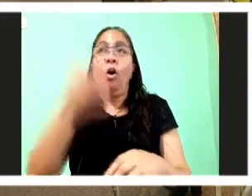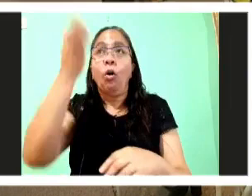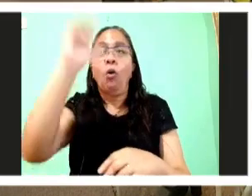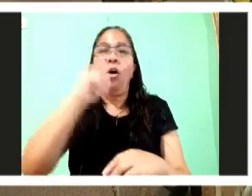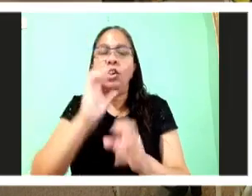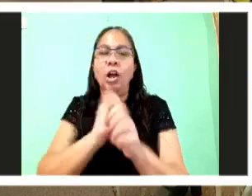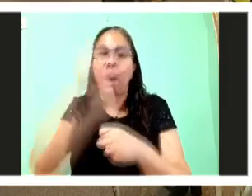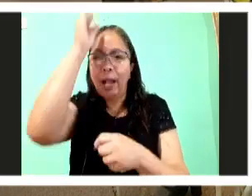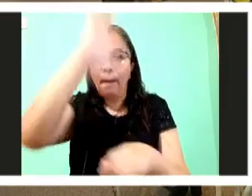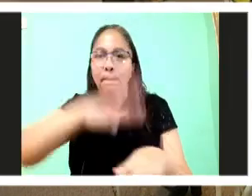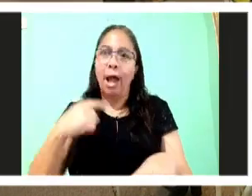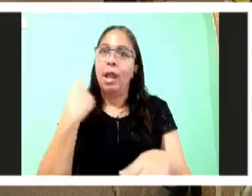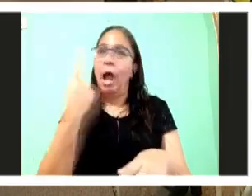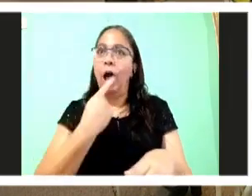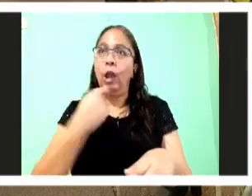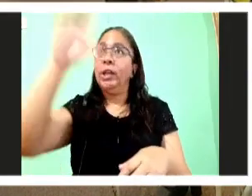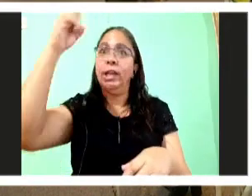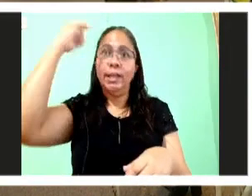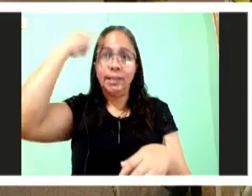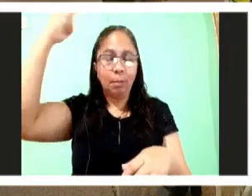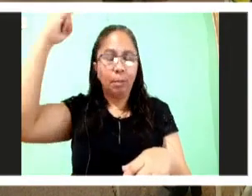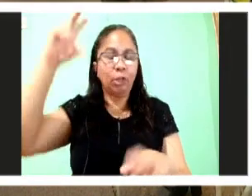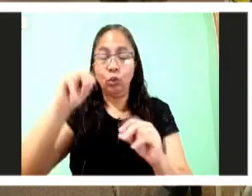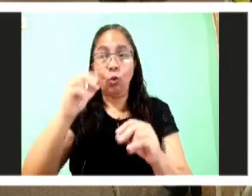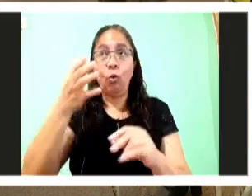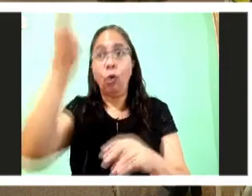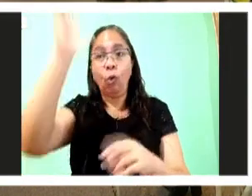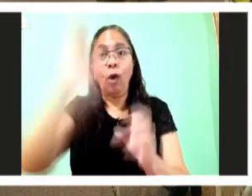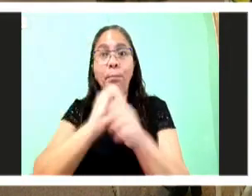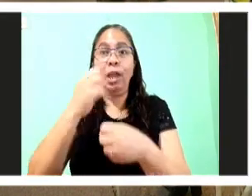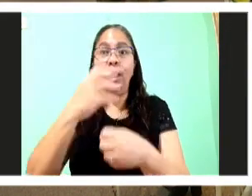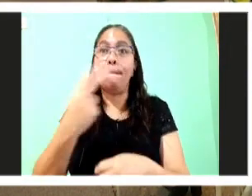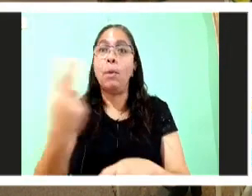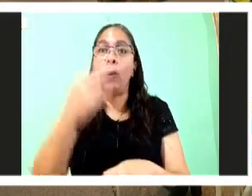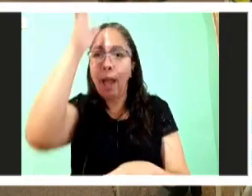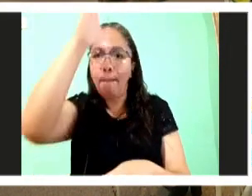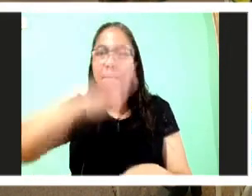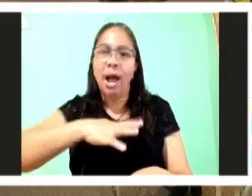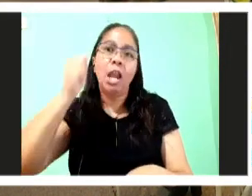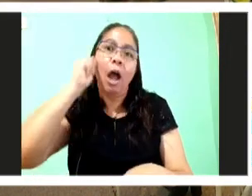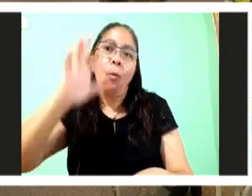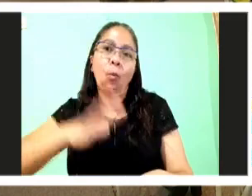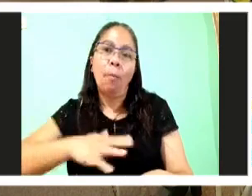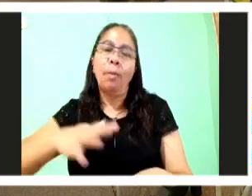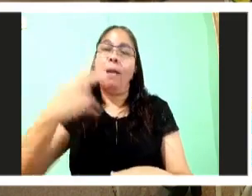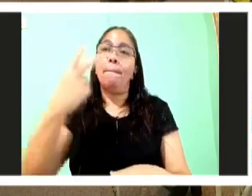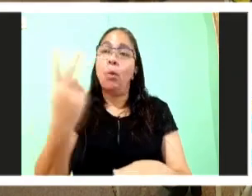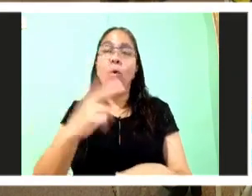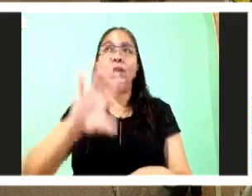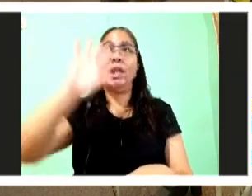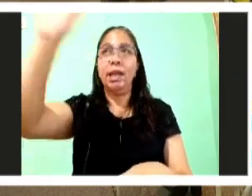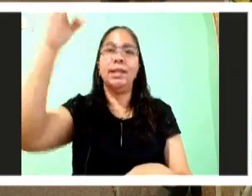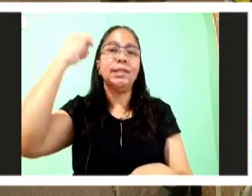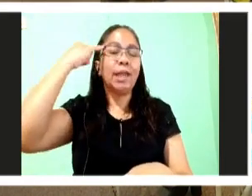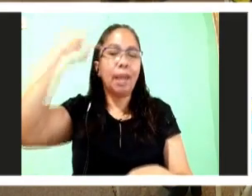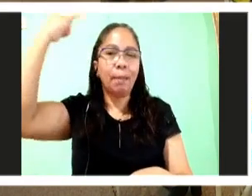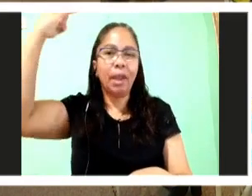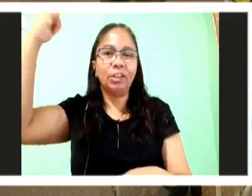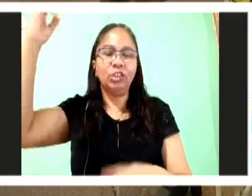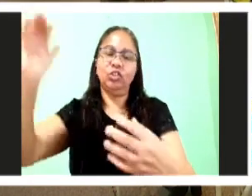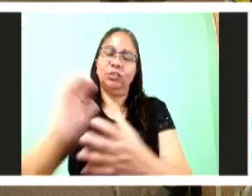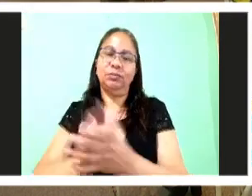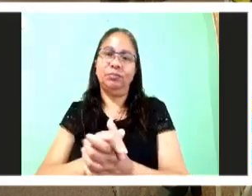their difference is how we find the image and likeness of God. It is in